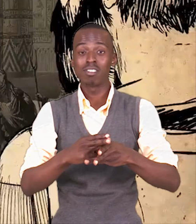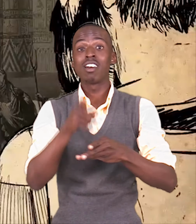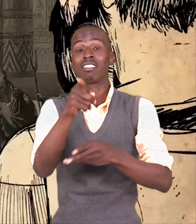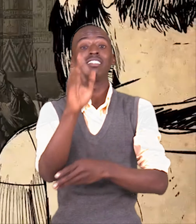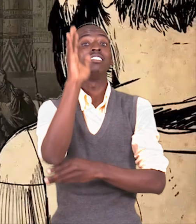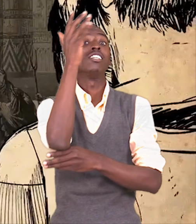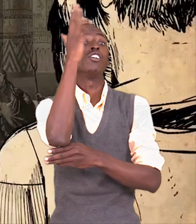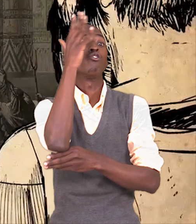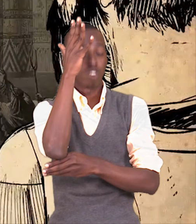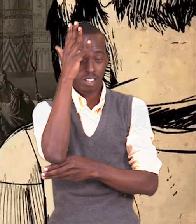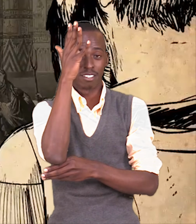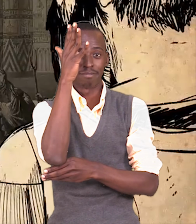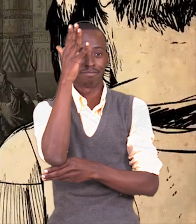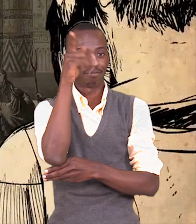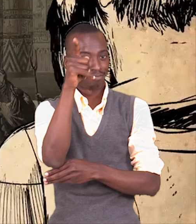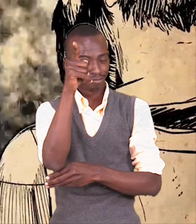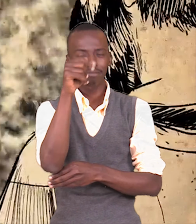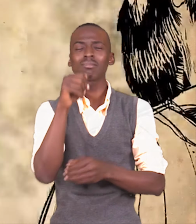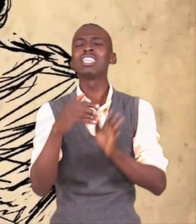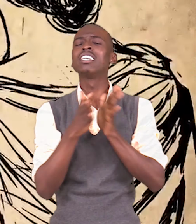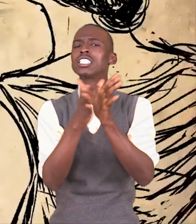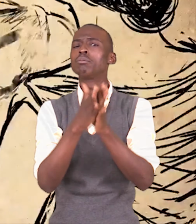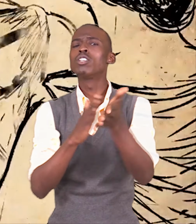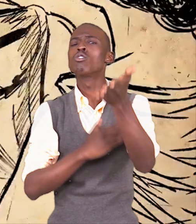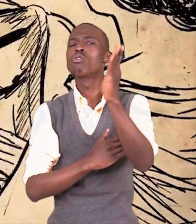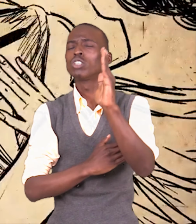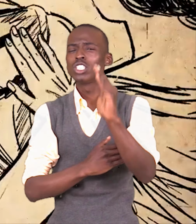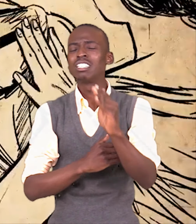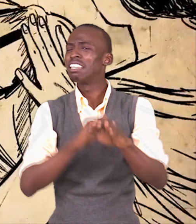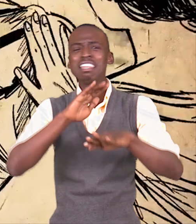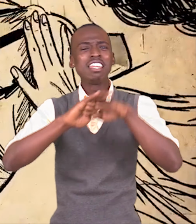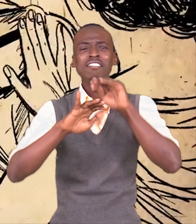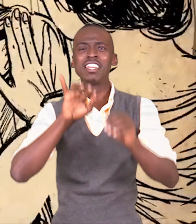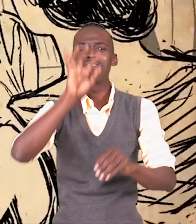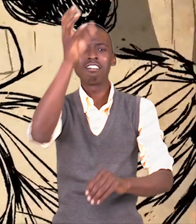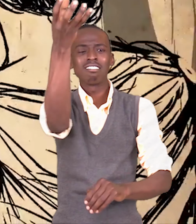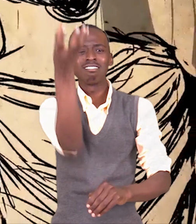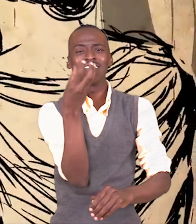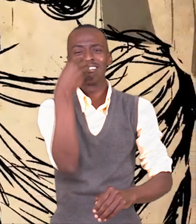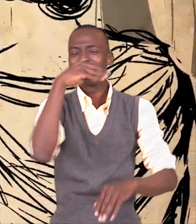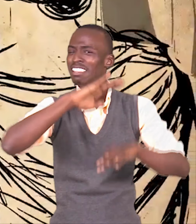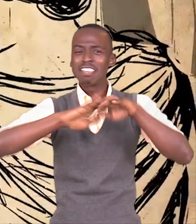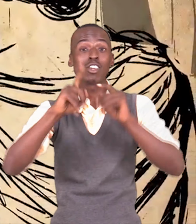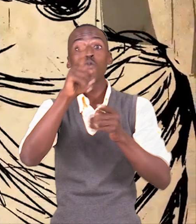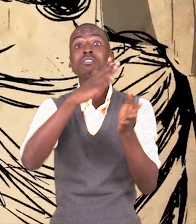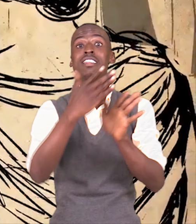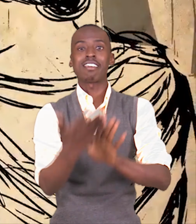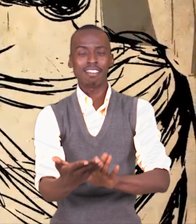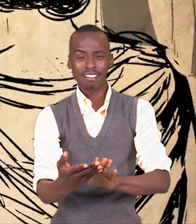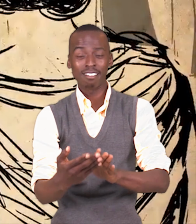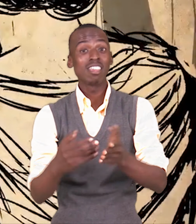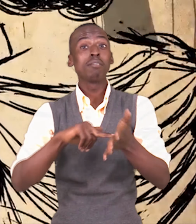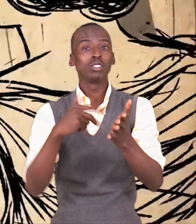his wife. And then Sarah gets impatient about having a son, and so she makes Abraham sleep with her servant girl, which then